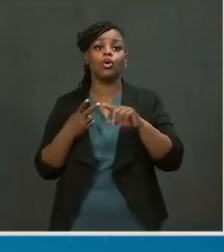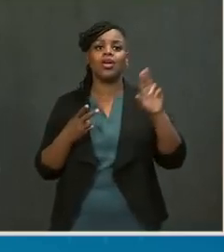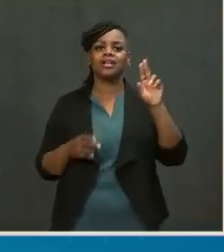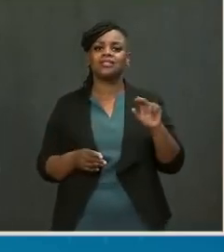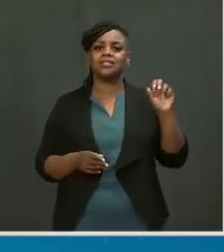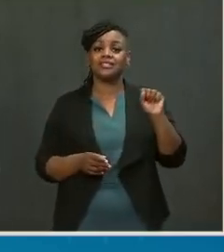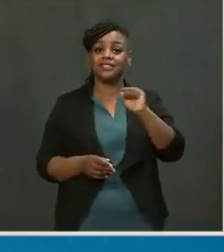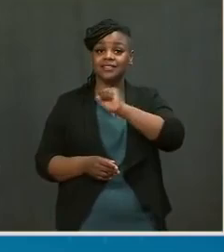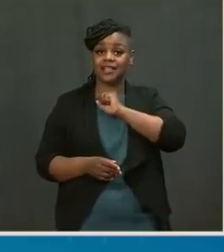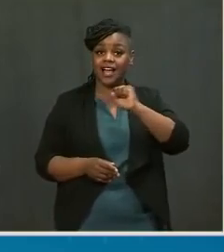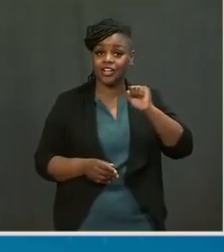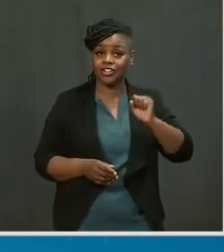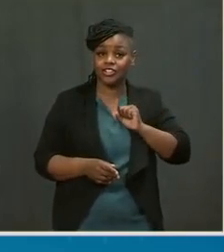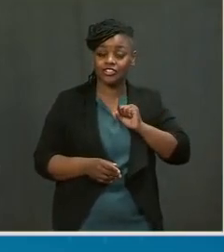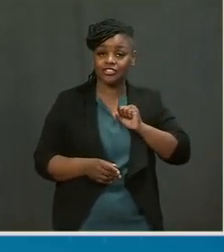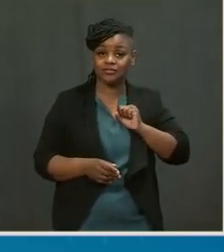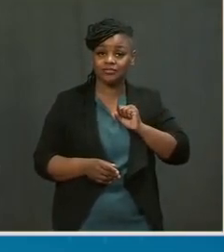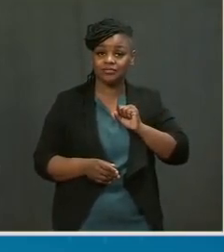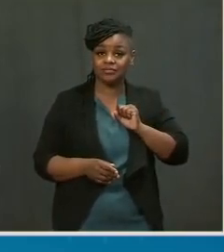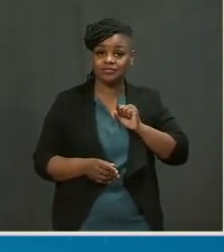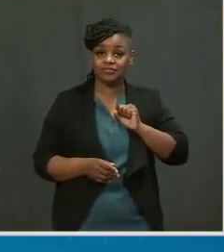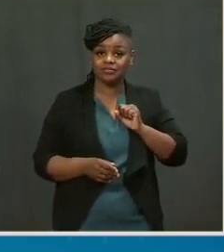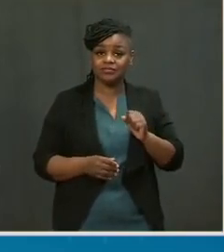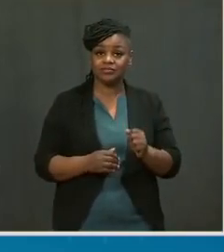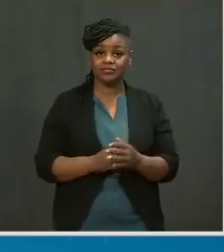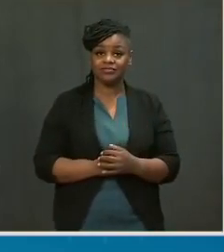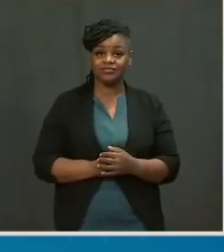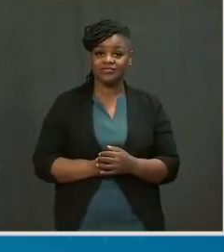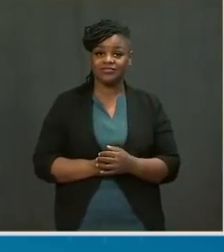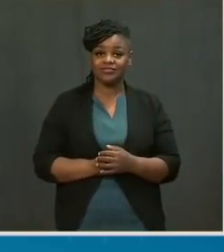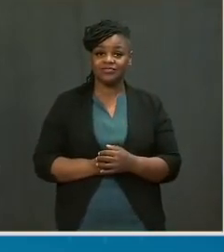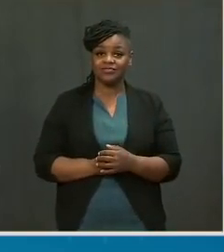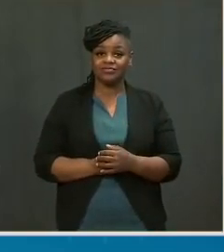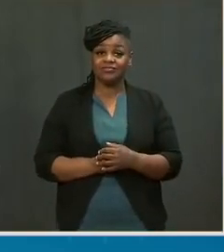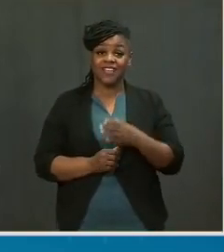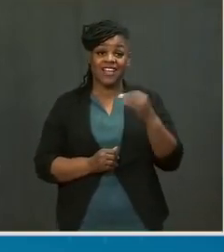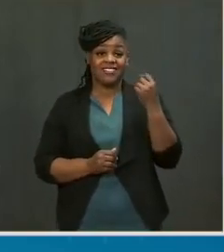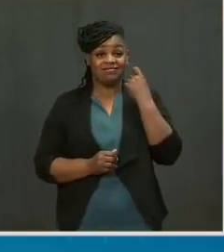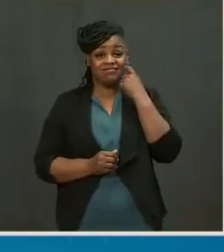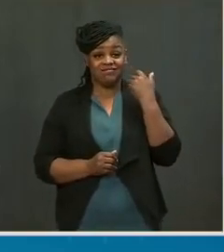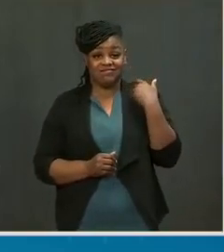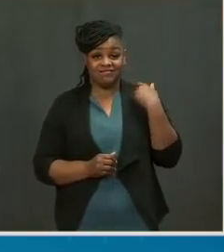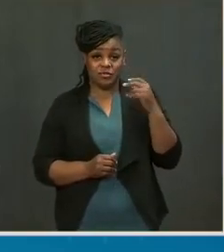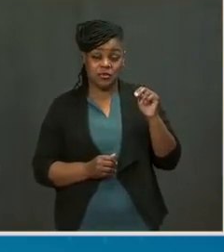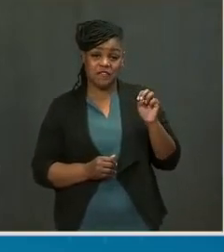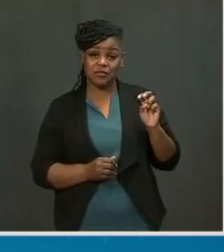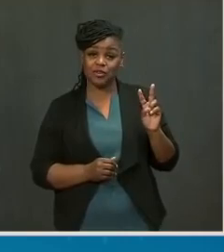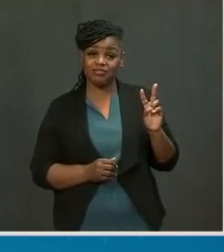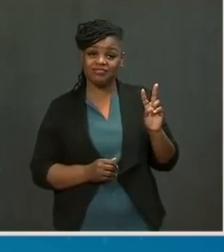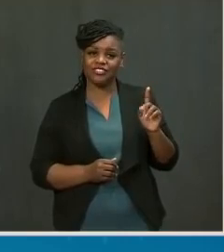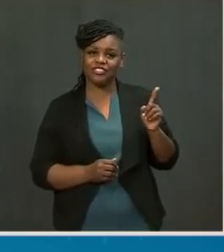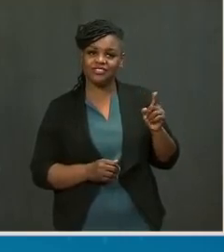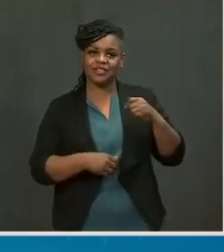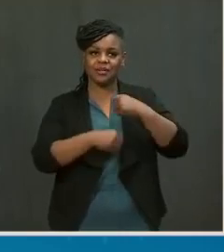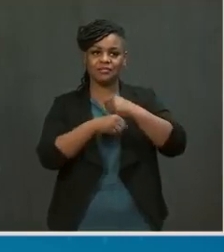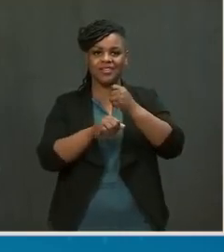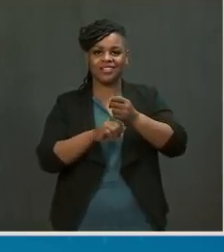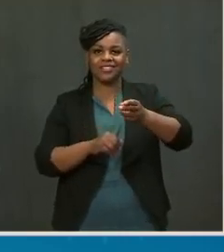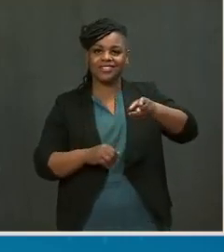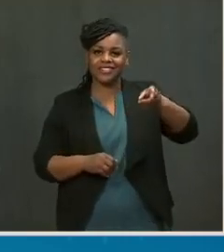and as we all know, this past November, she made history when she was elected Vice